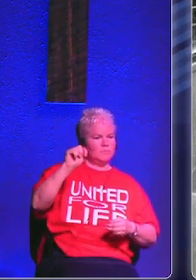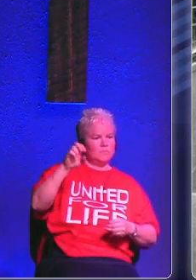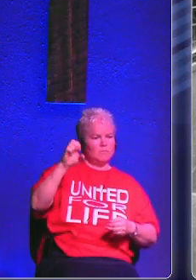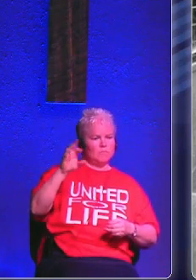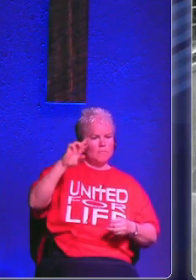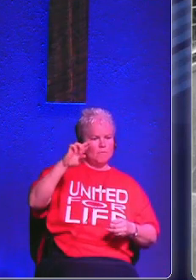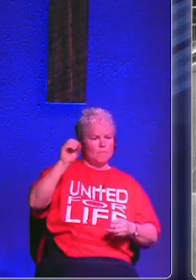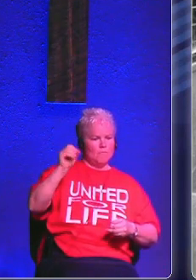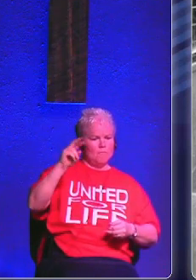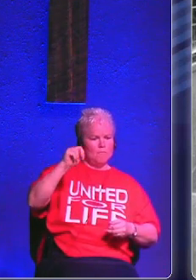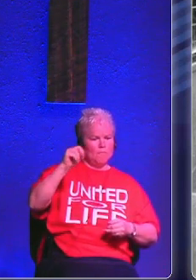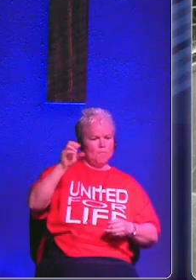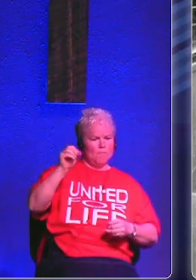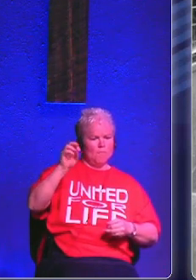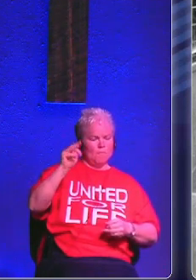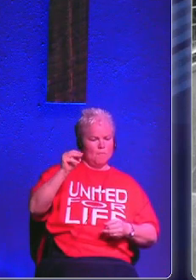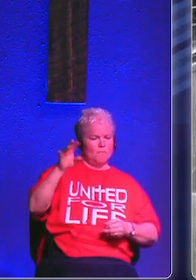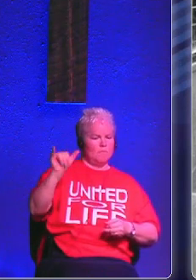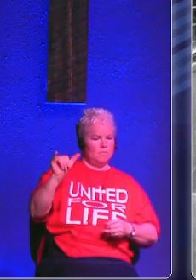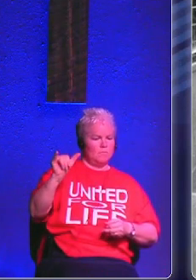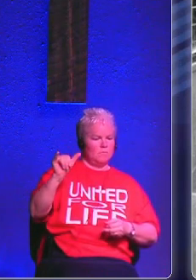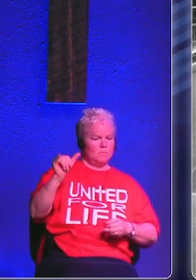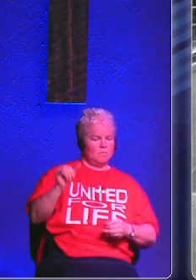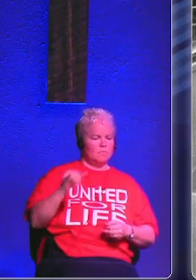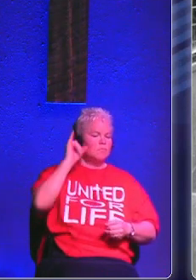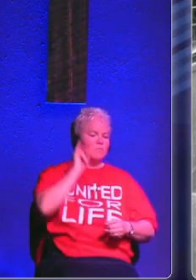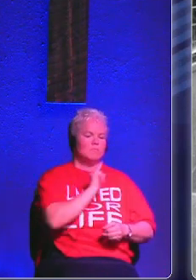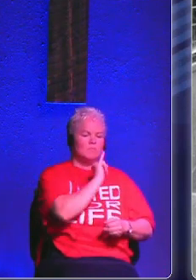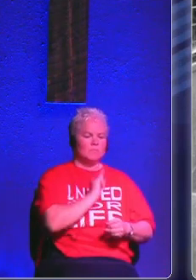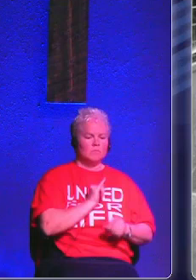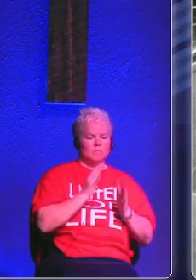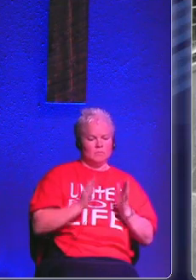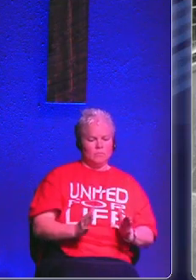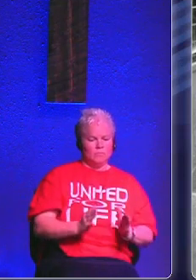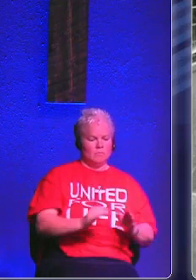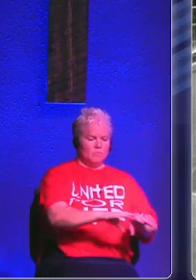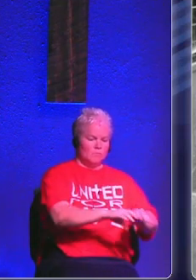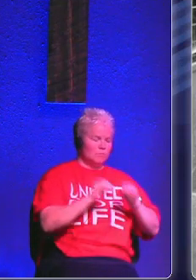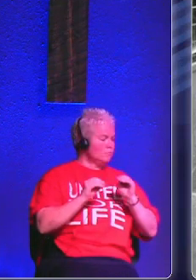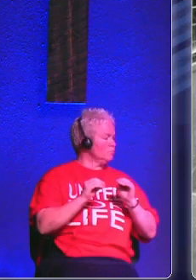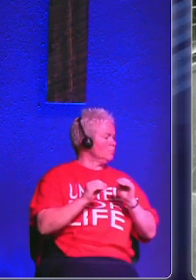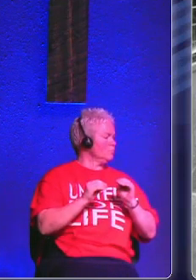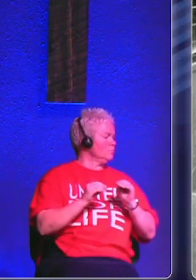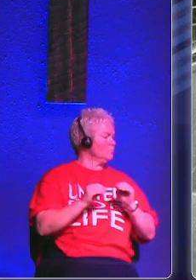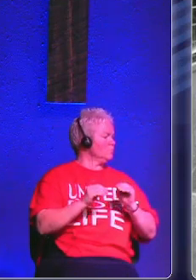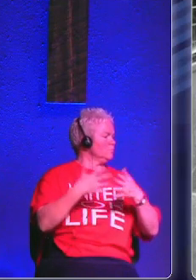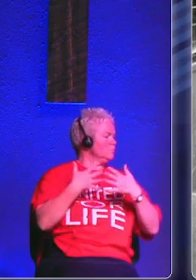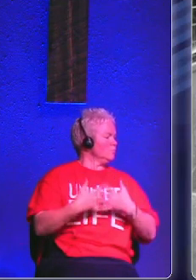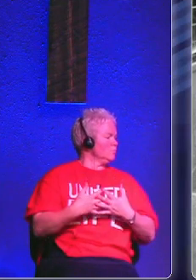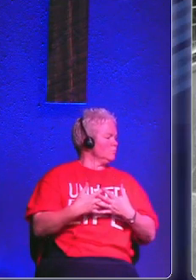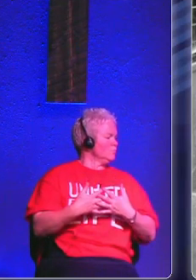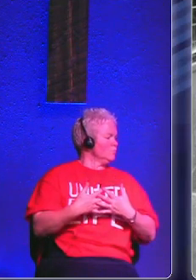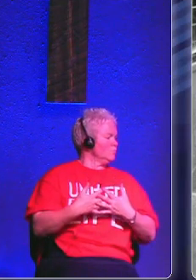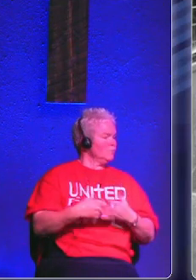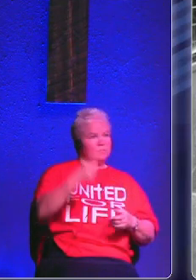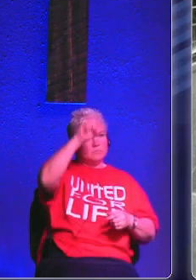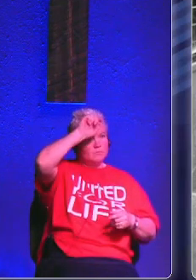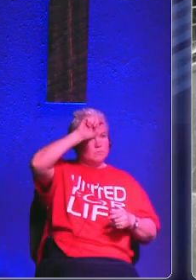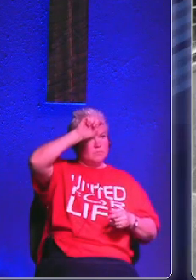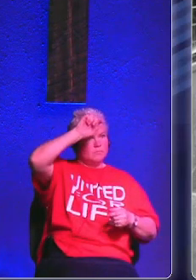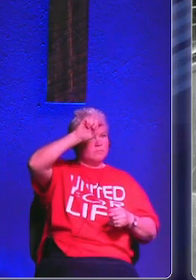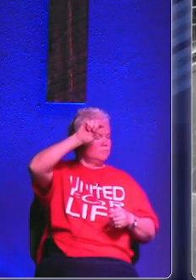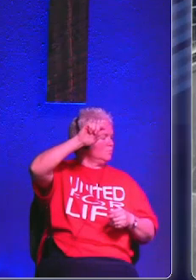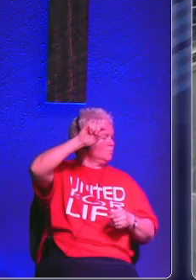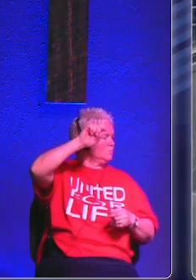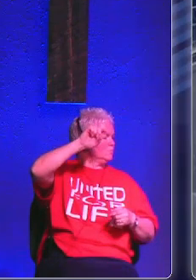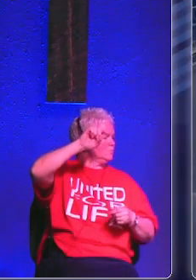is basically a recap of the Israelites leaving their captivity in Egypt.